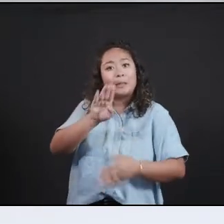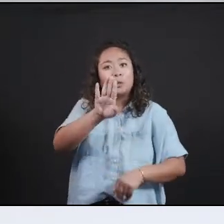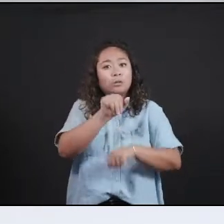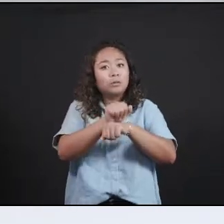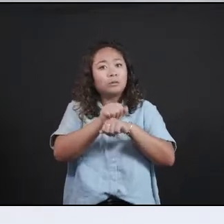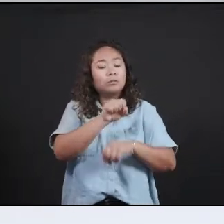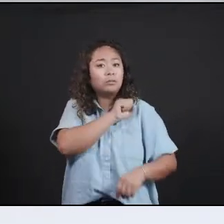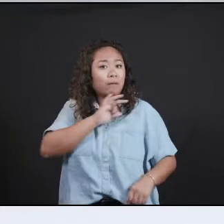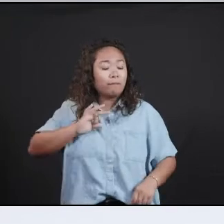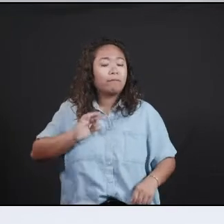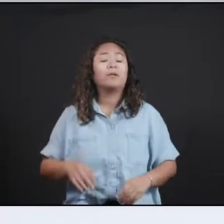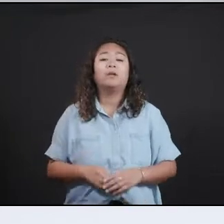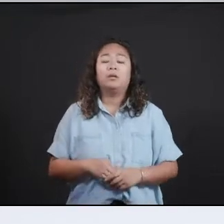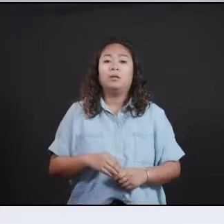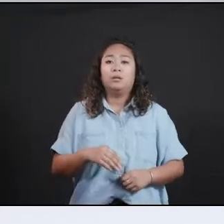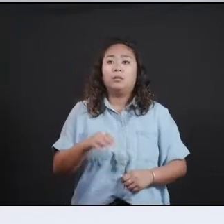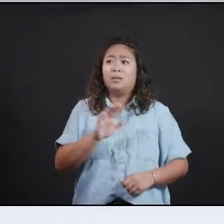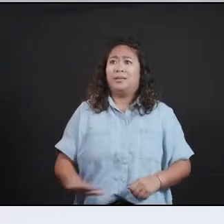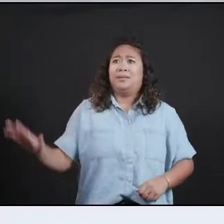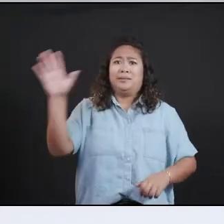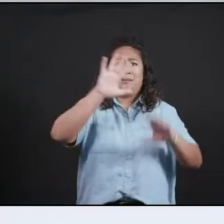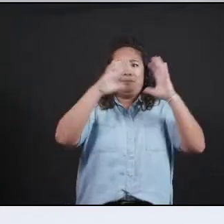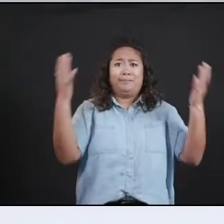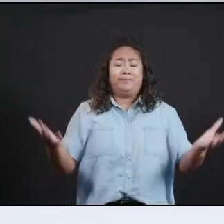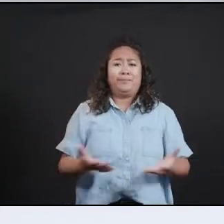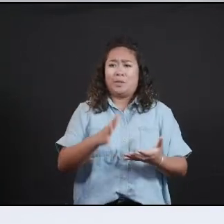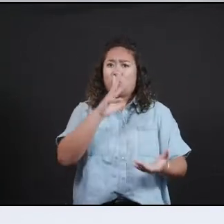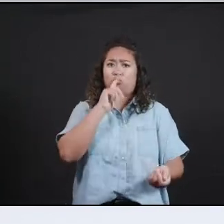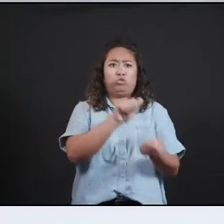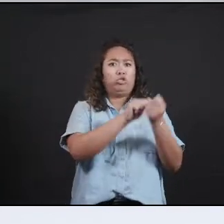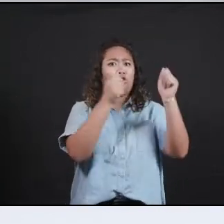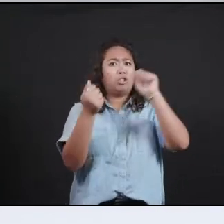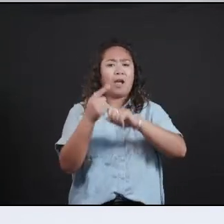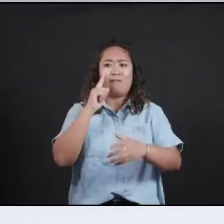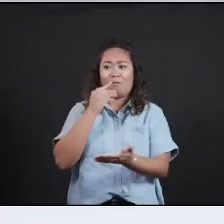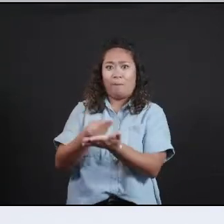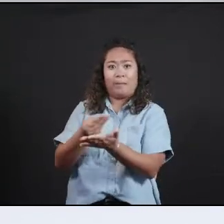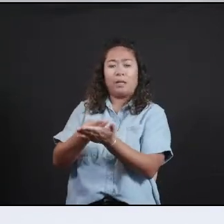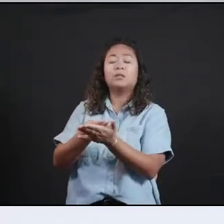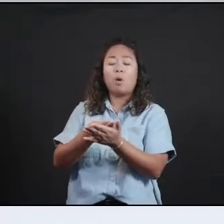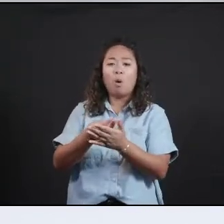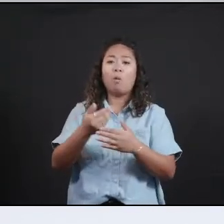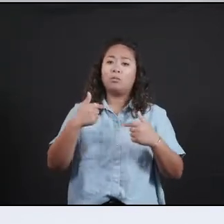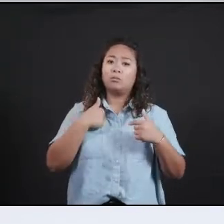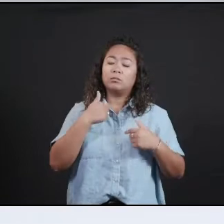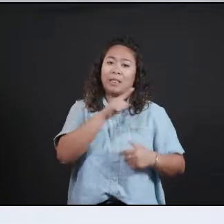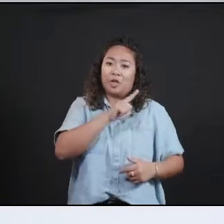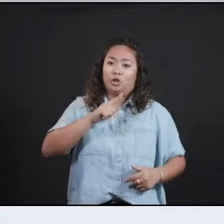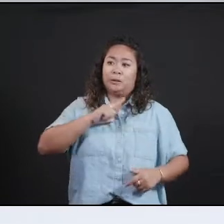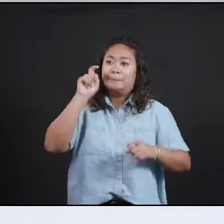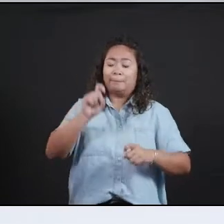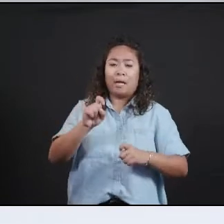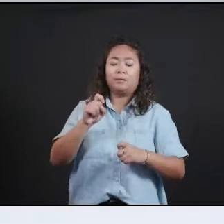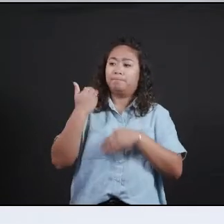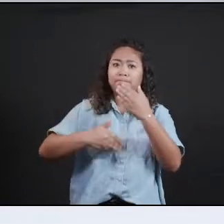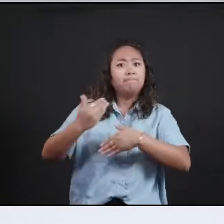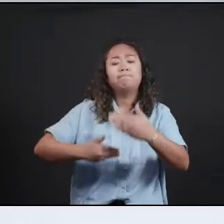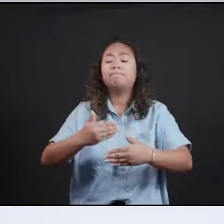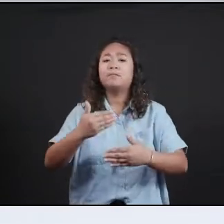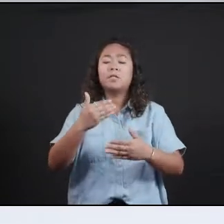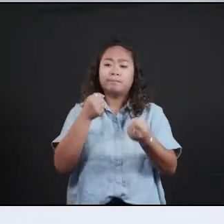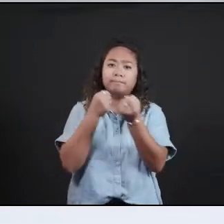register for the Paycheck Protection Program, or PPP, which provides a pool of $349 billion